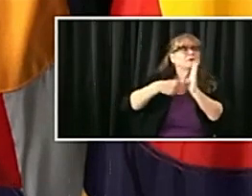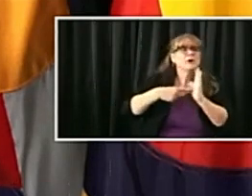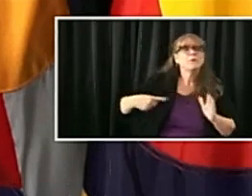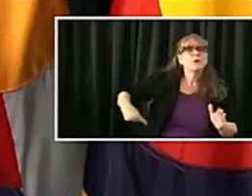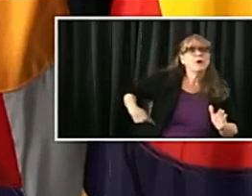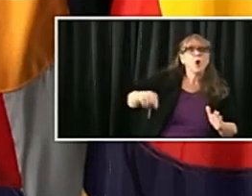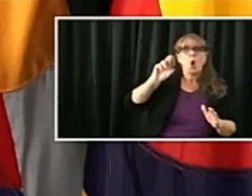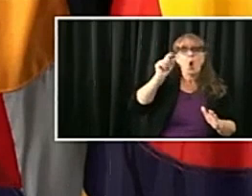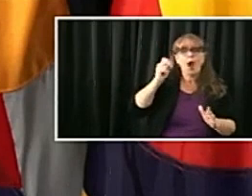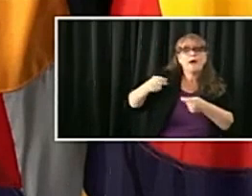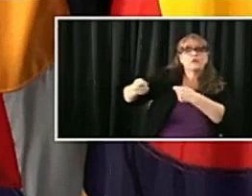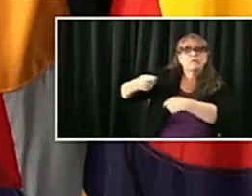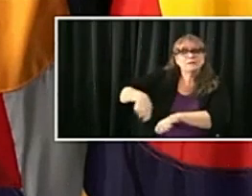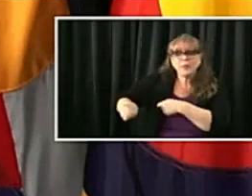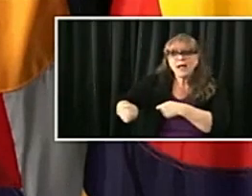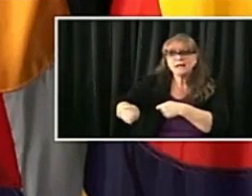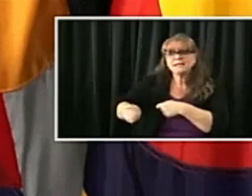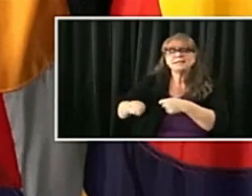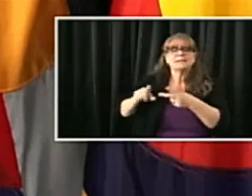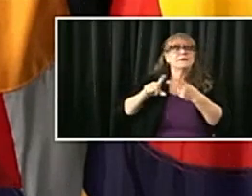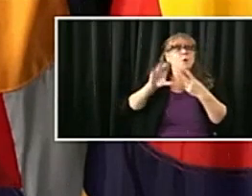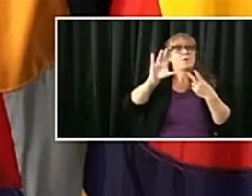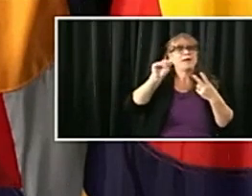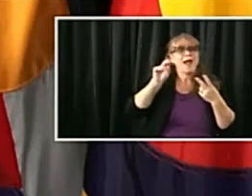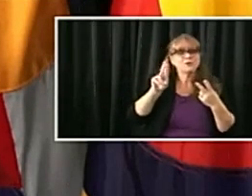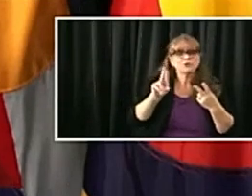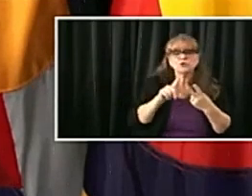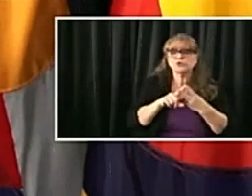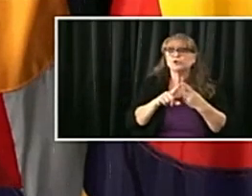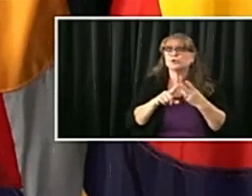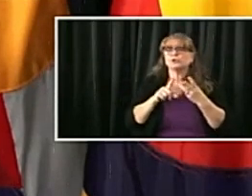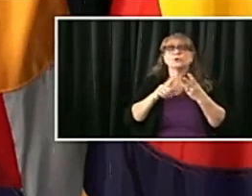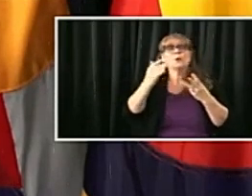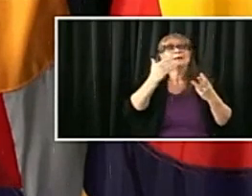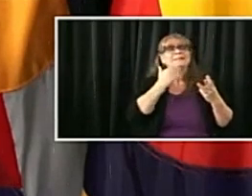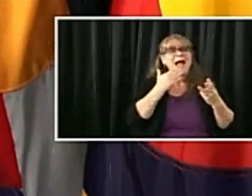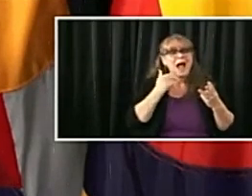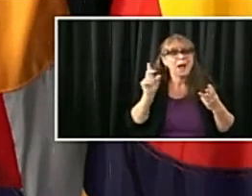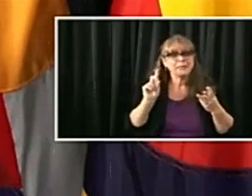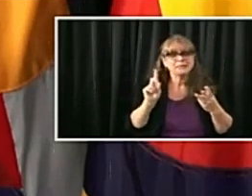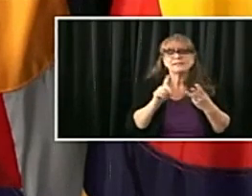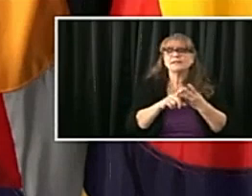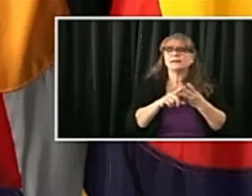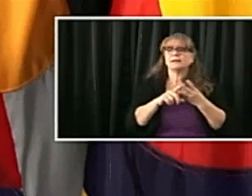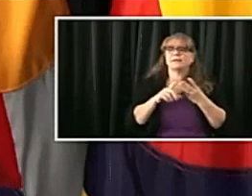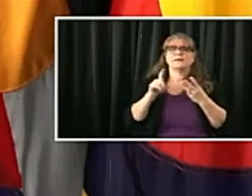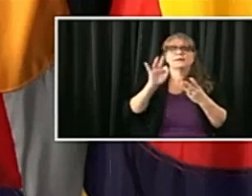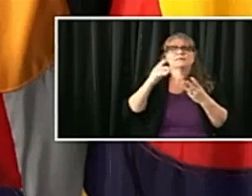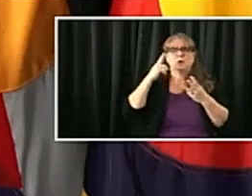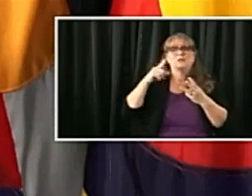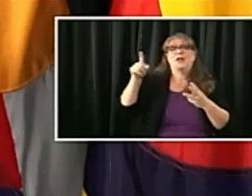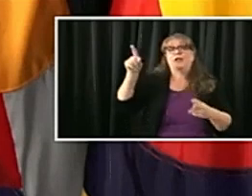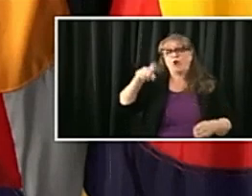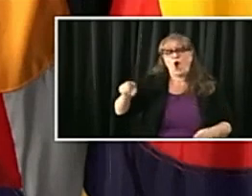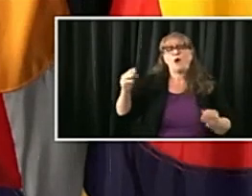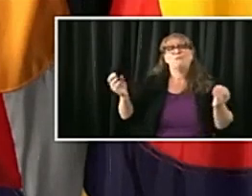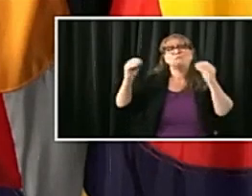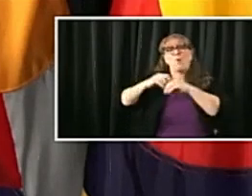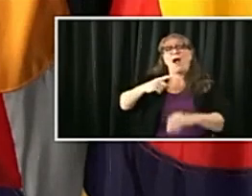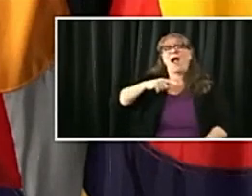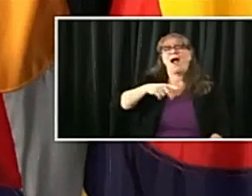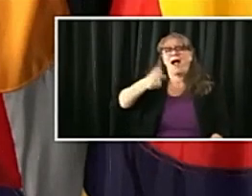other pre-existing conditions like diabetes that lead to a higher risk of adverse outcome for any cohort. But again,